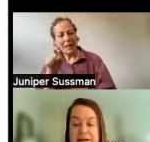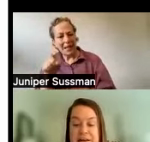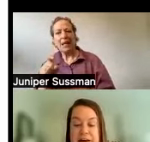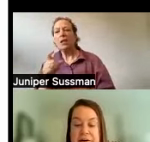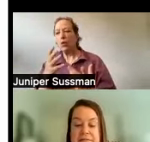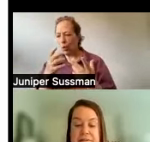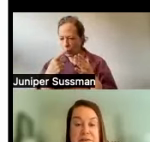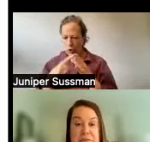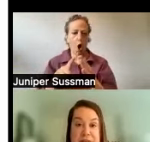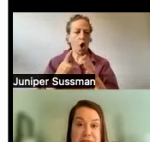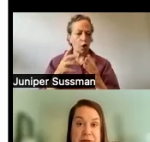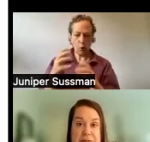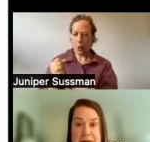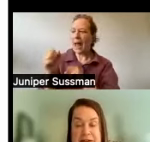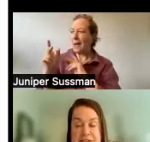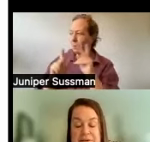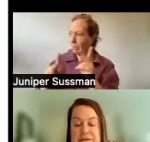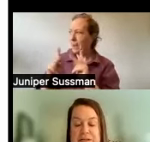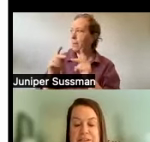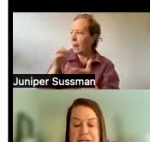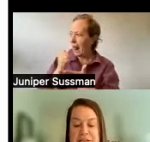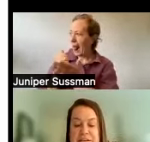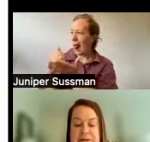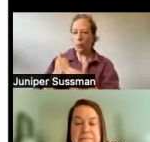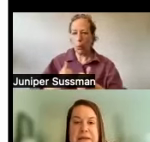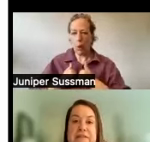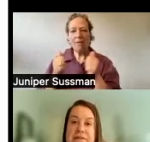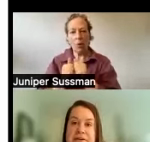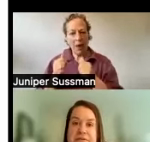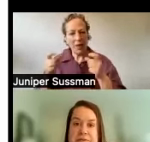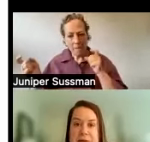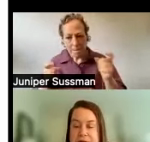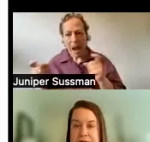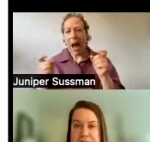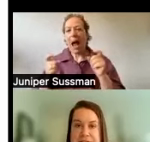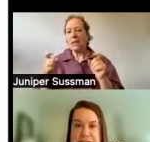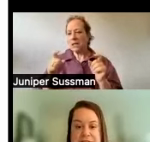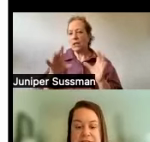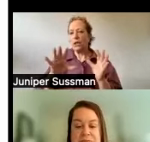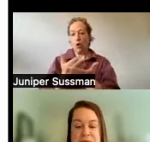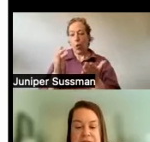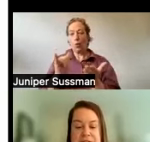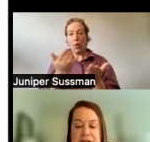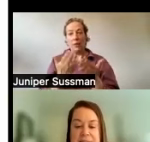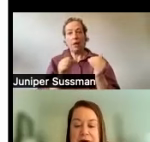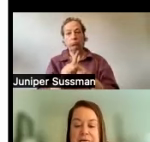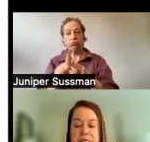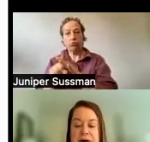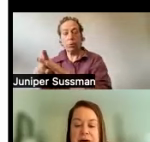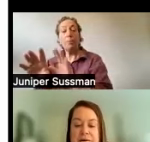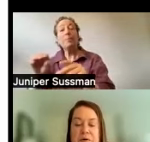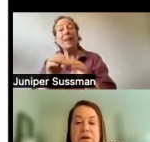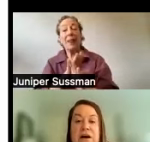navigate living with and managing those conditions. In the very first webinar in this series, we talked